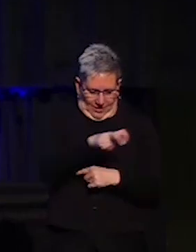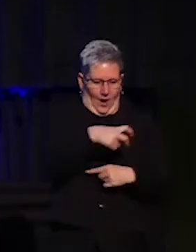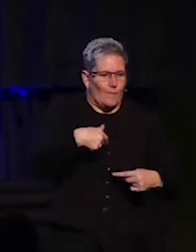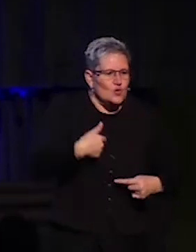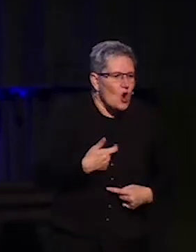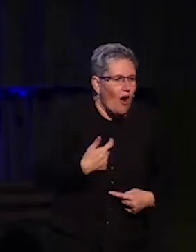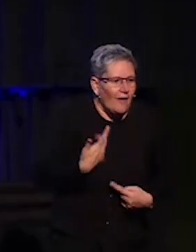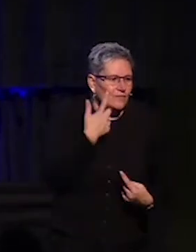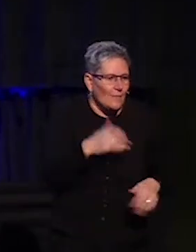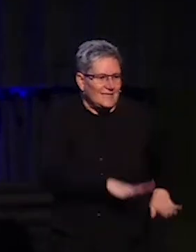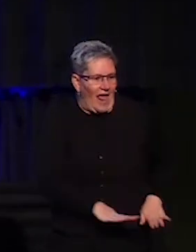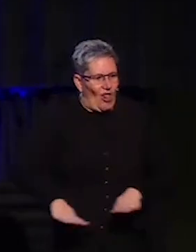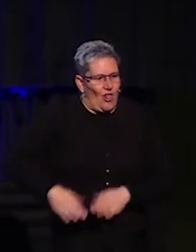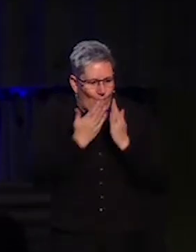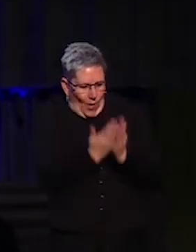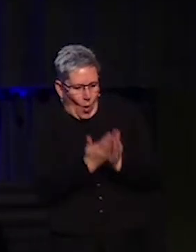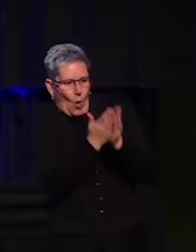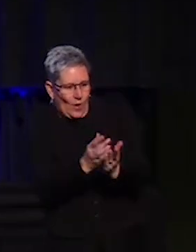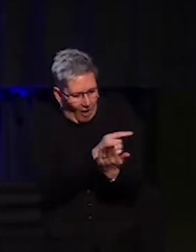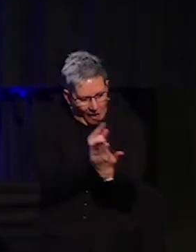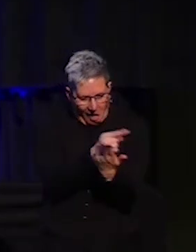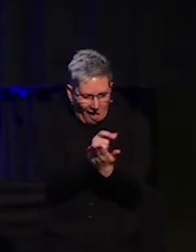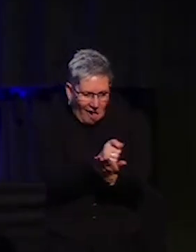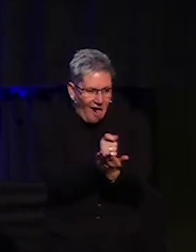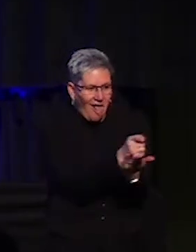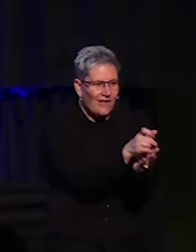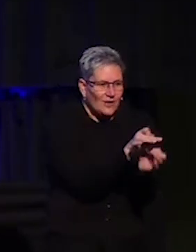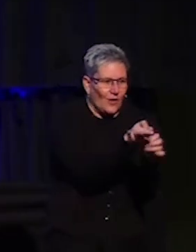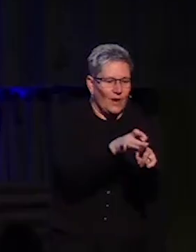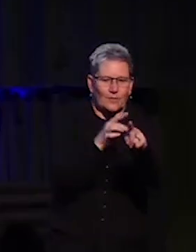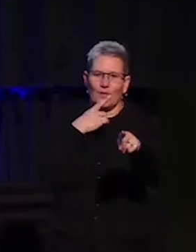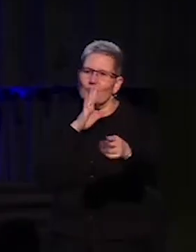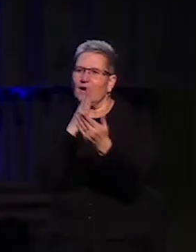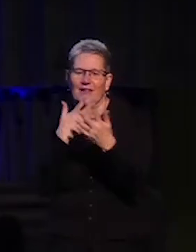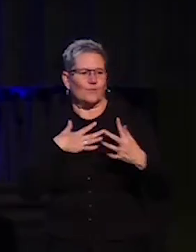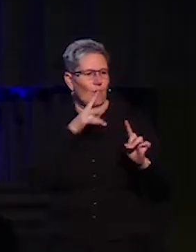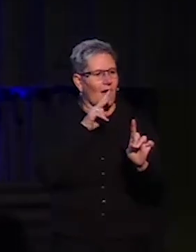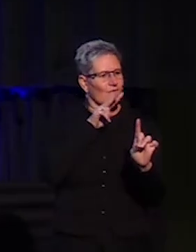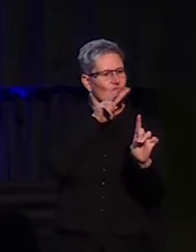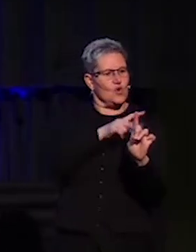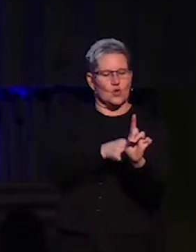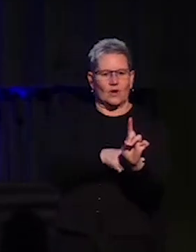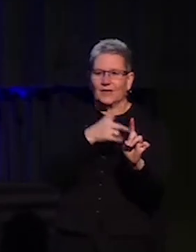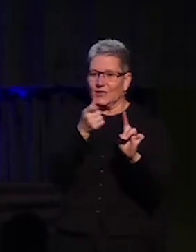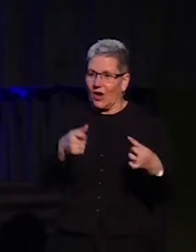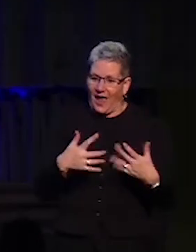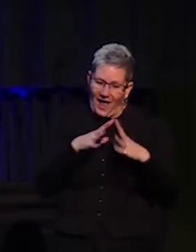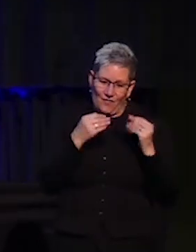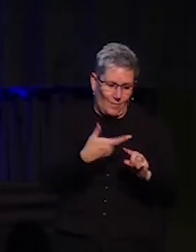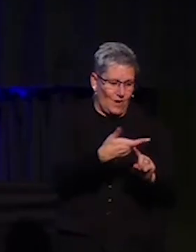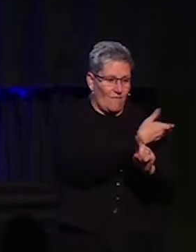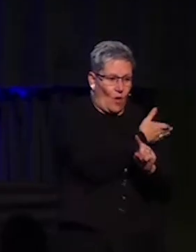Super profound, but I can tell you that that was a throwaway line that was far more representative of my views than any of the insights I've